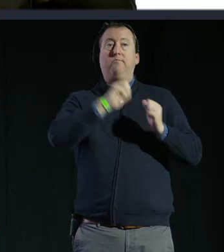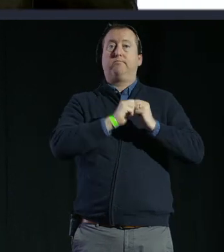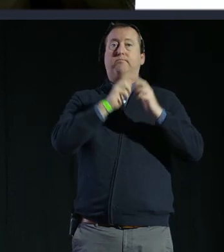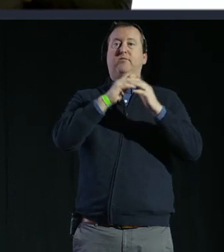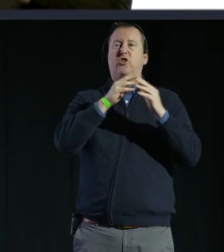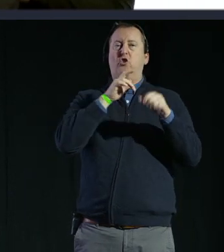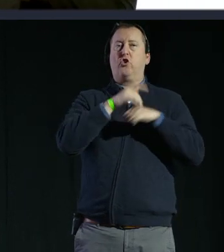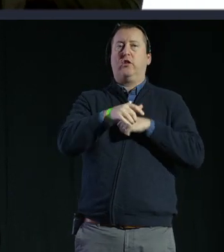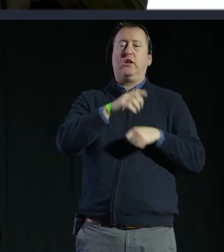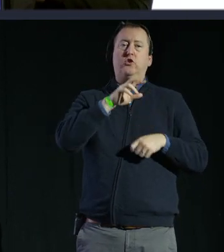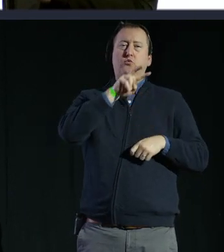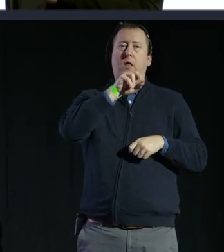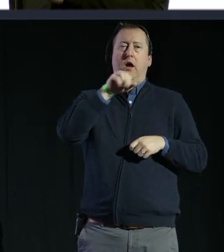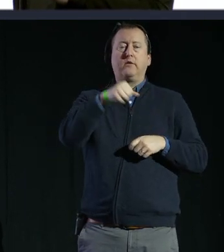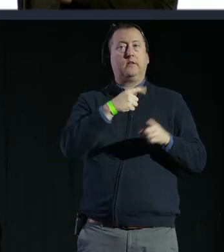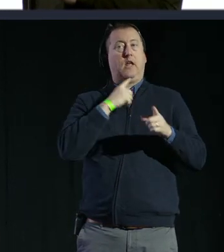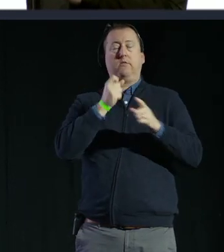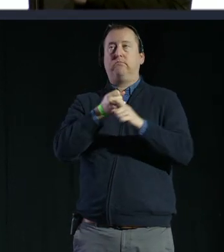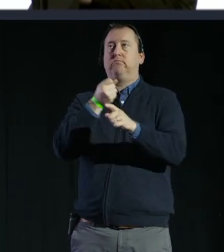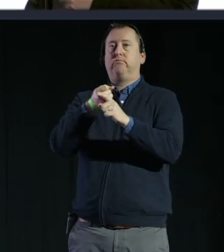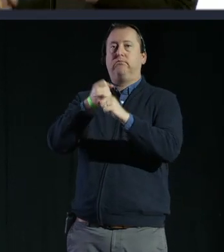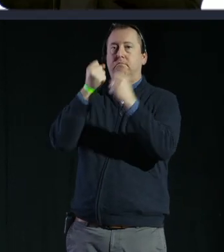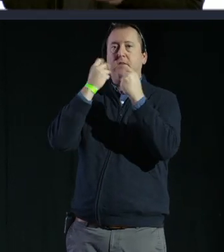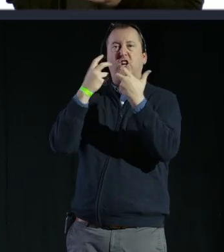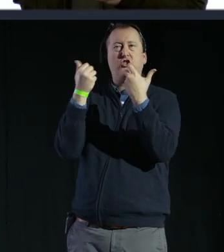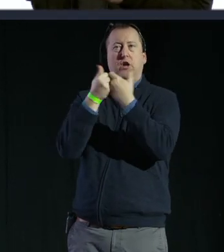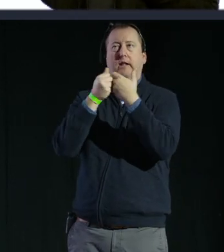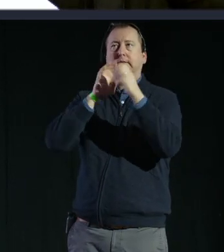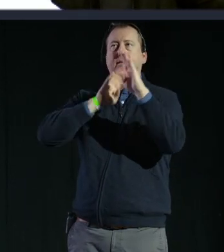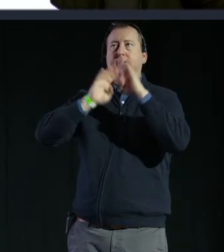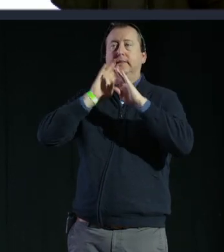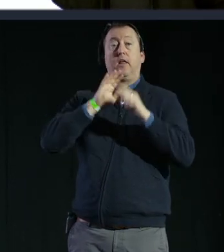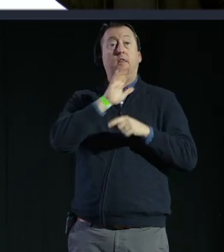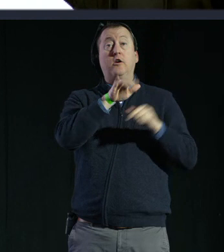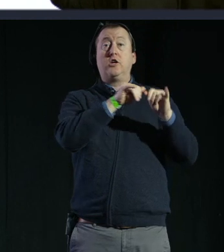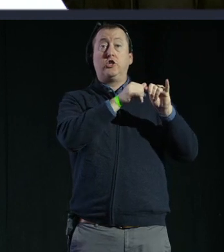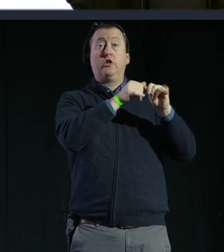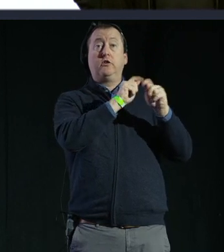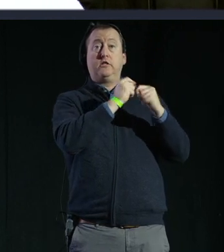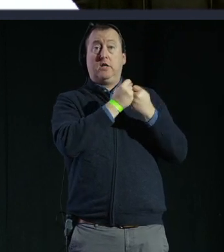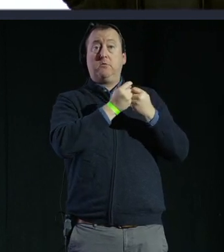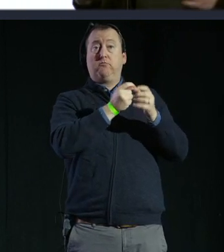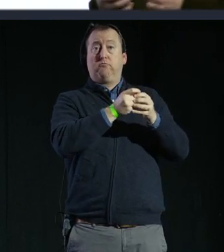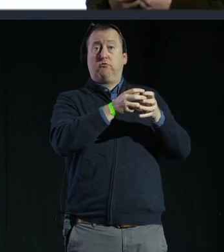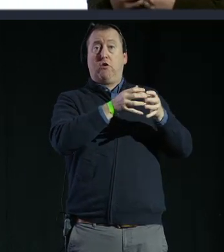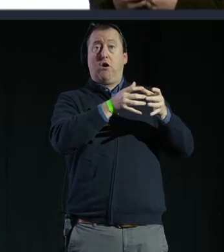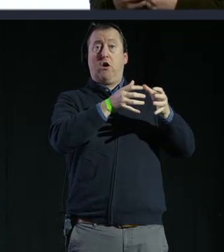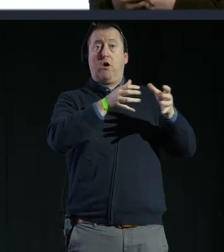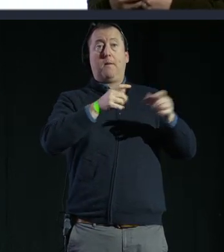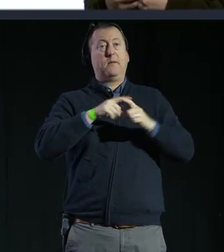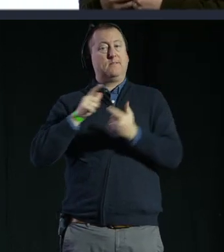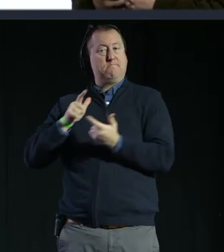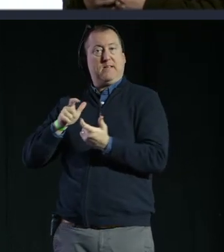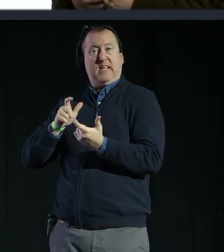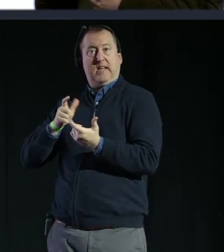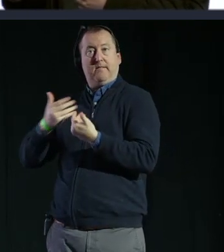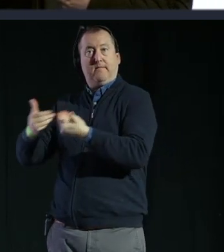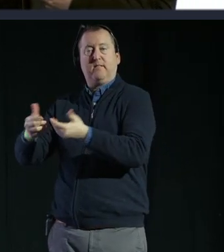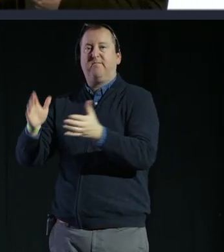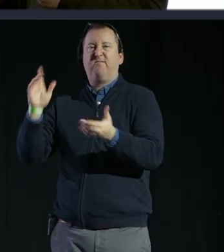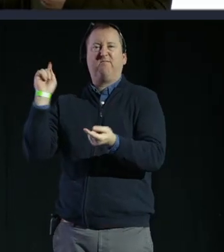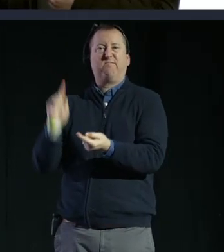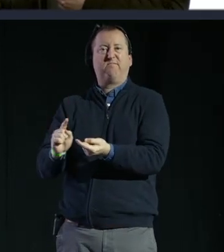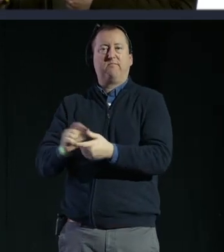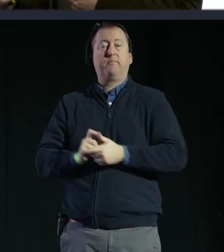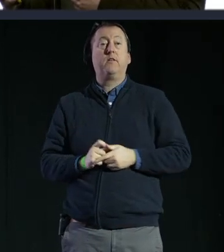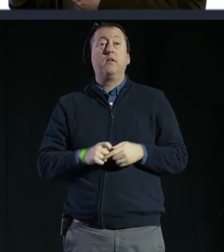hitting real scale challenges. Their engineering team kept growing, but velocity was down. Growing the